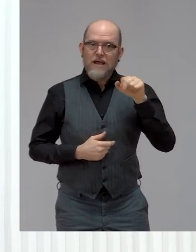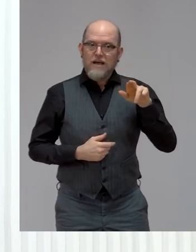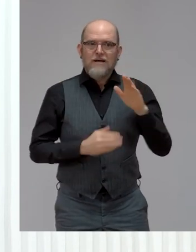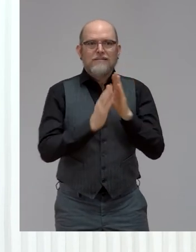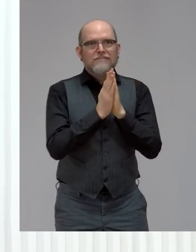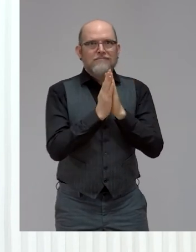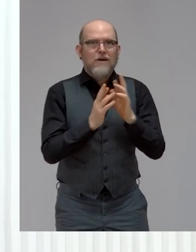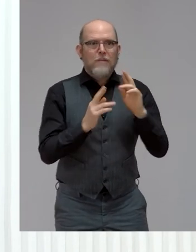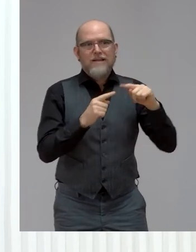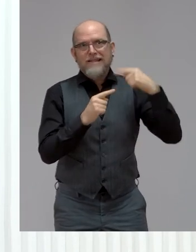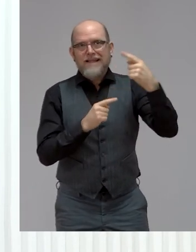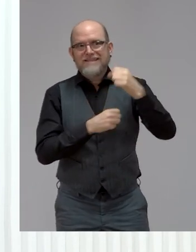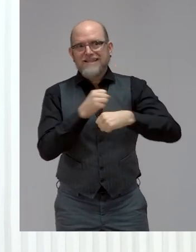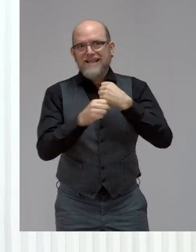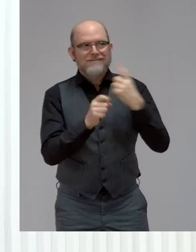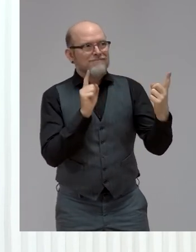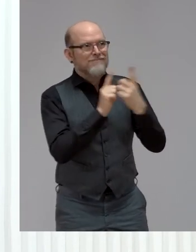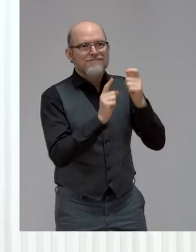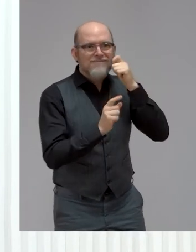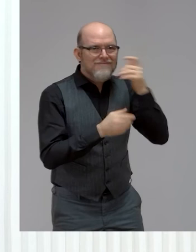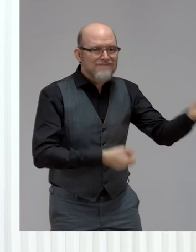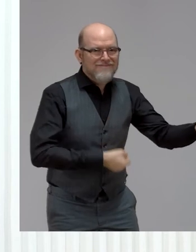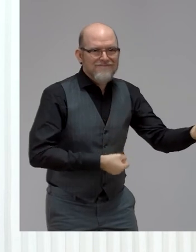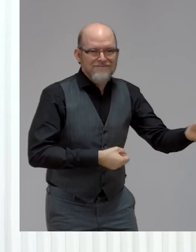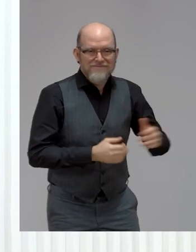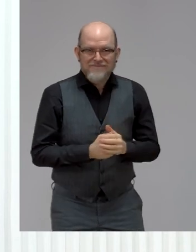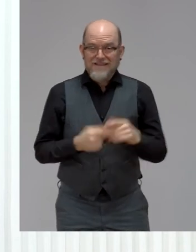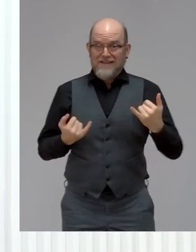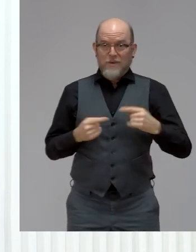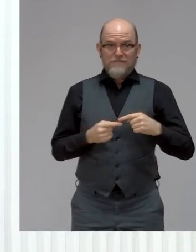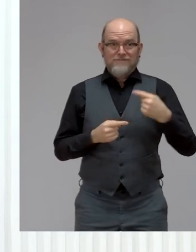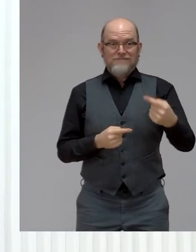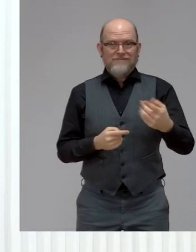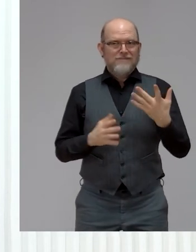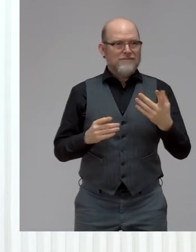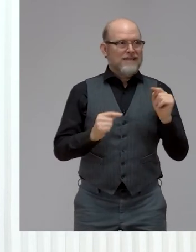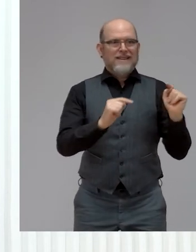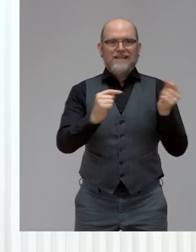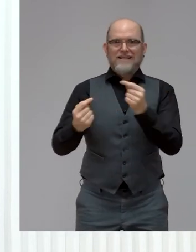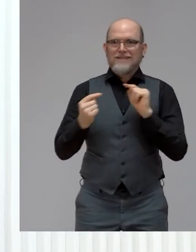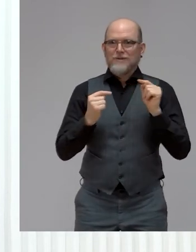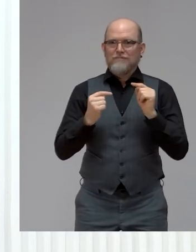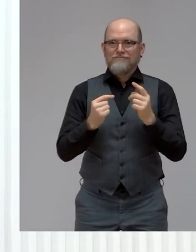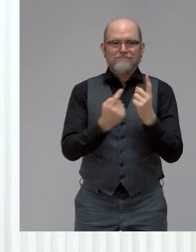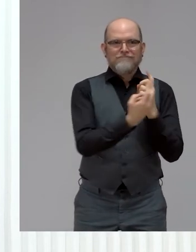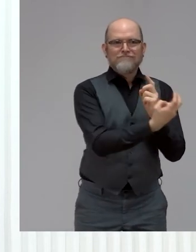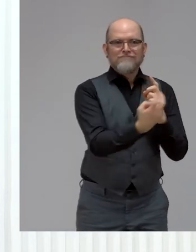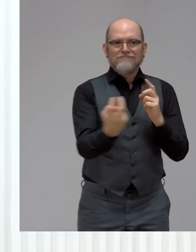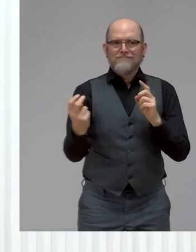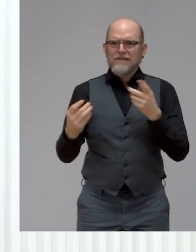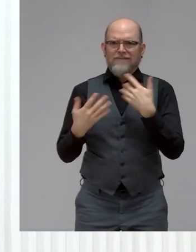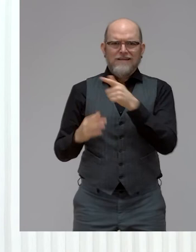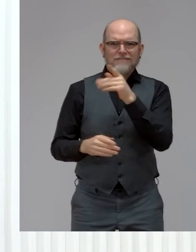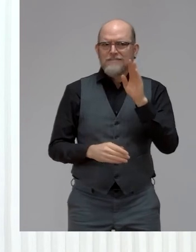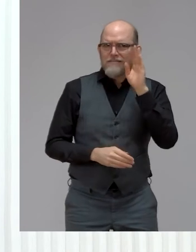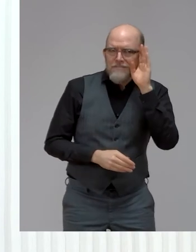And right now we're going to complete our first discussion panel. We already heard the first two